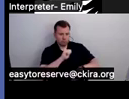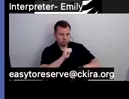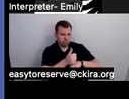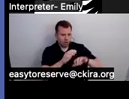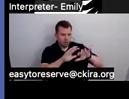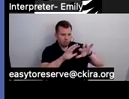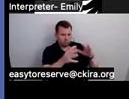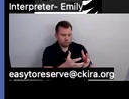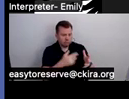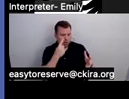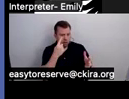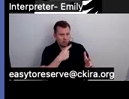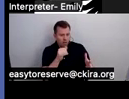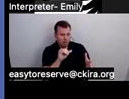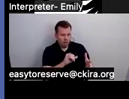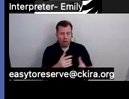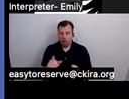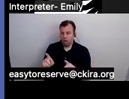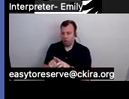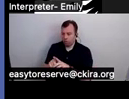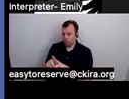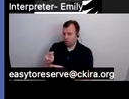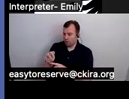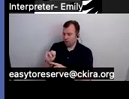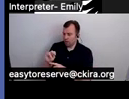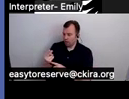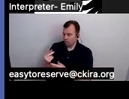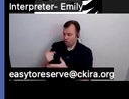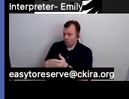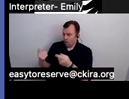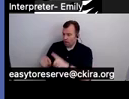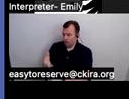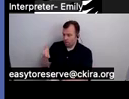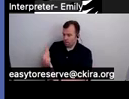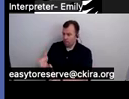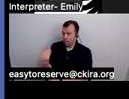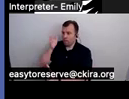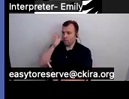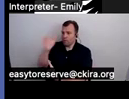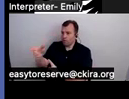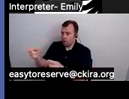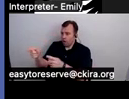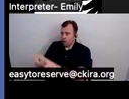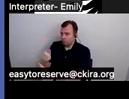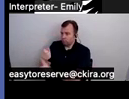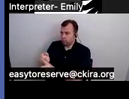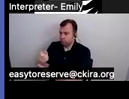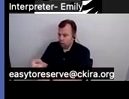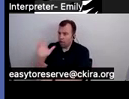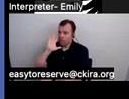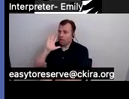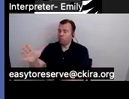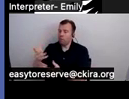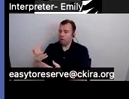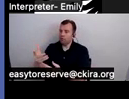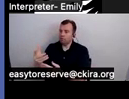happening or are about to happen at NIH that I think are really exciting and I think are going to improve the way grants are